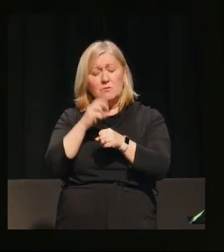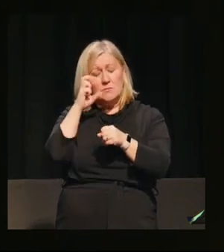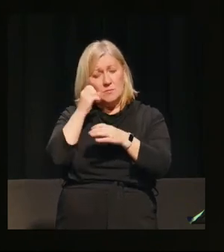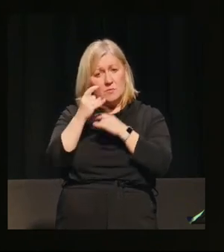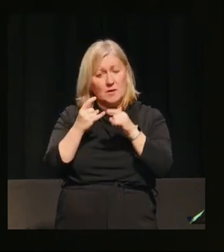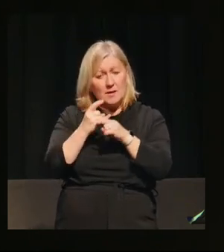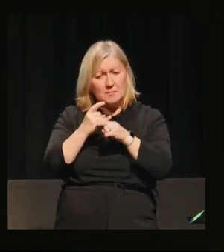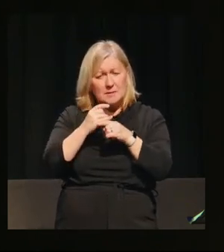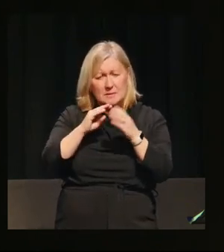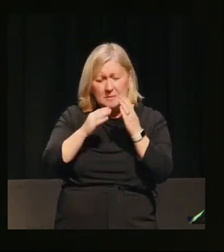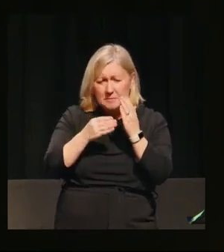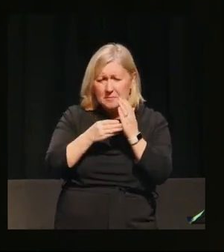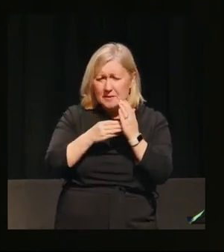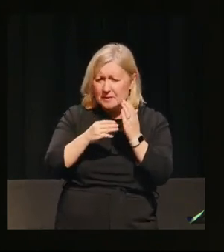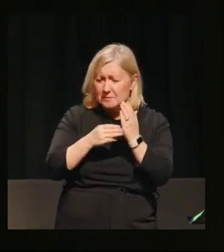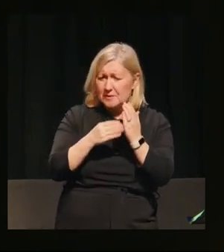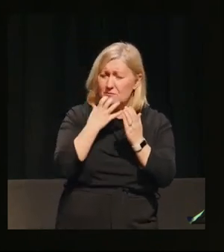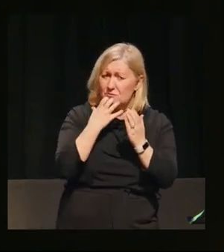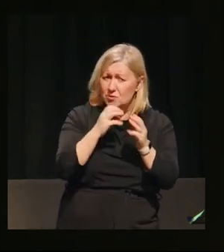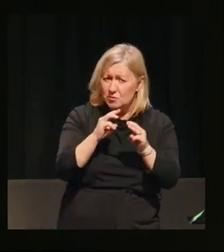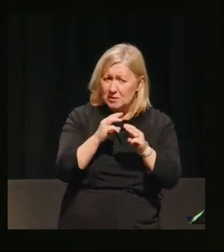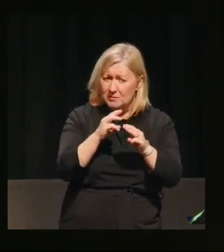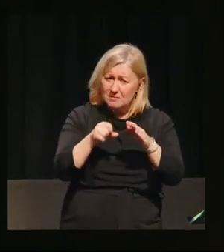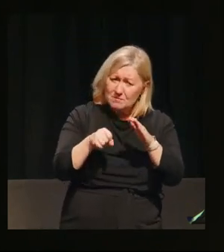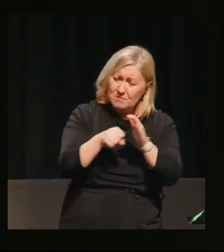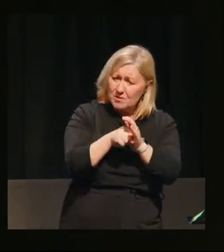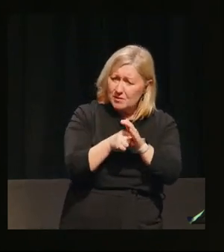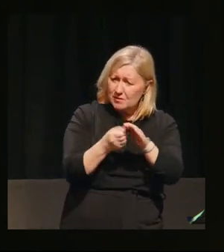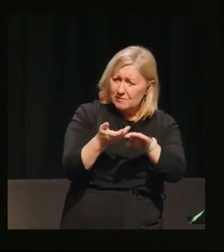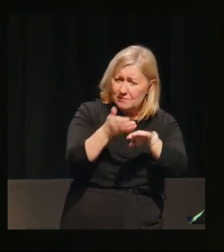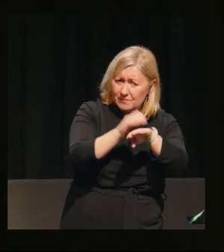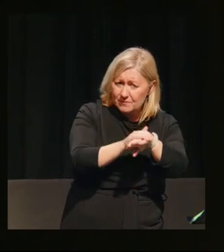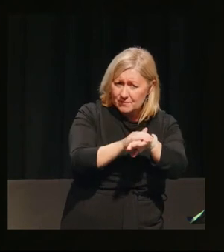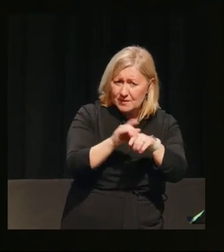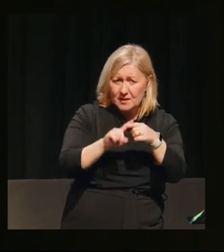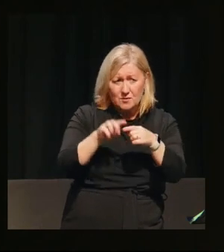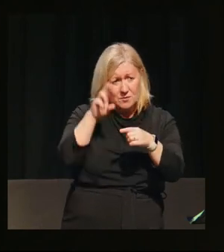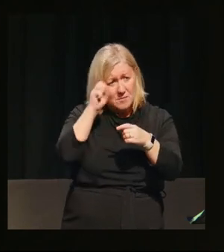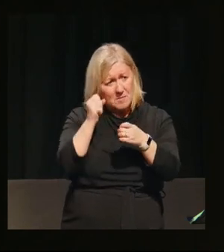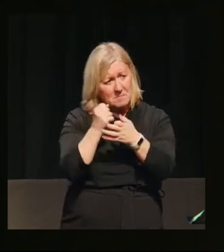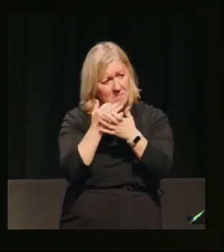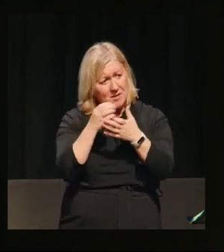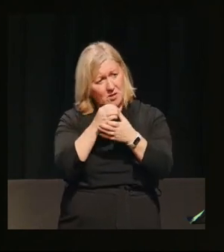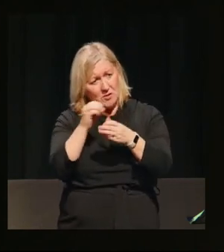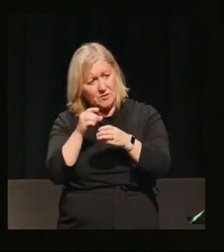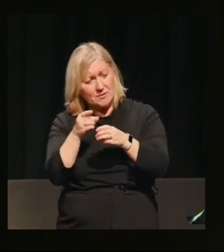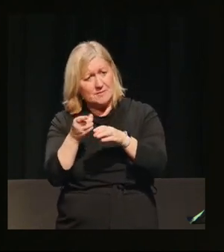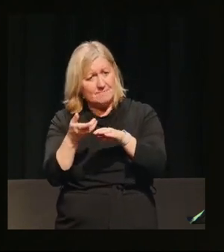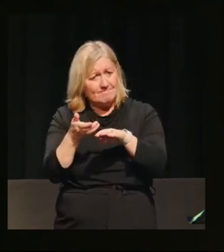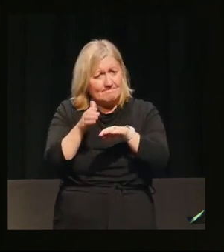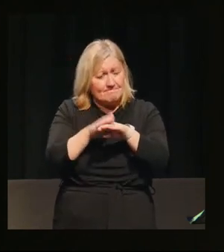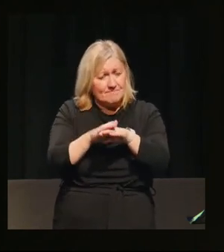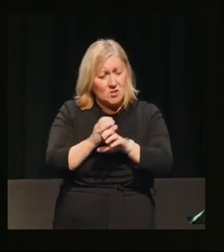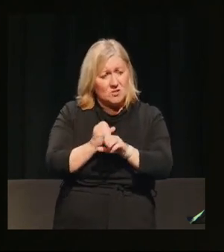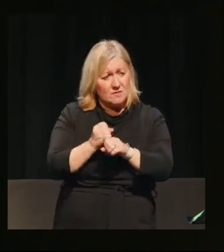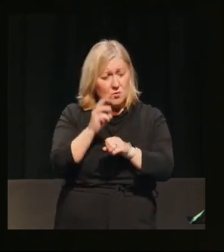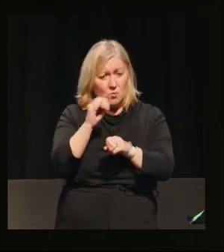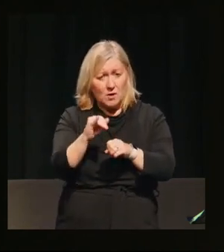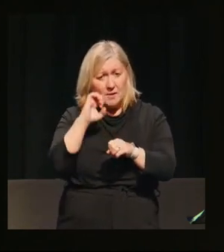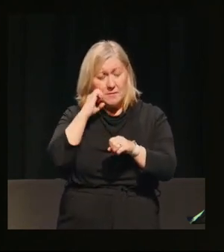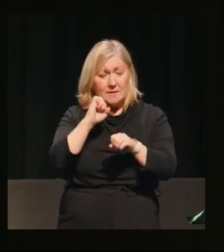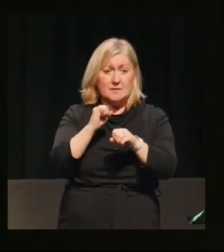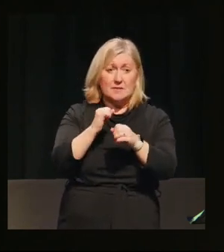and murdered, we also remember all of the victims who suffered because of their ethnicity, sexual orientation,